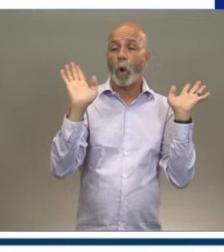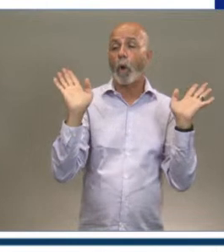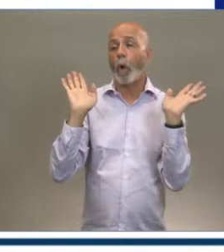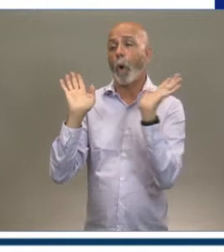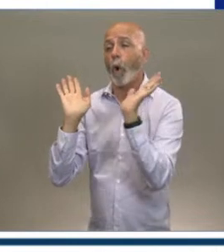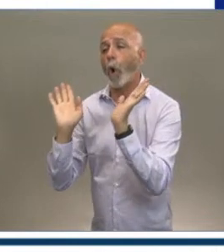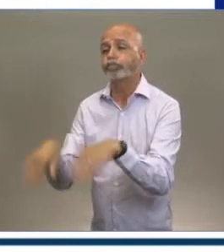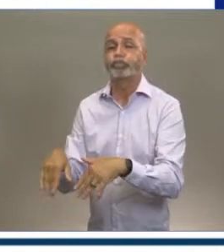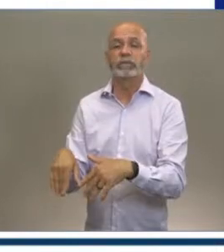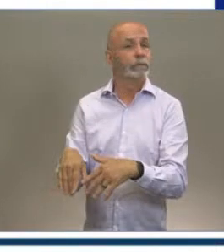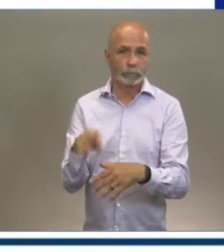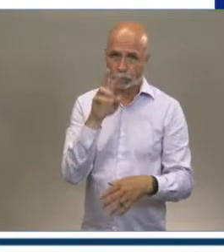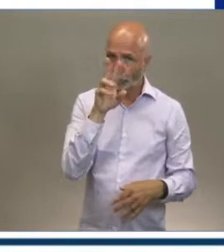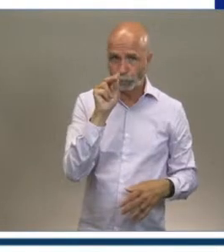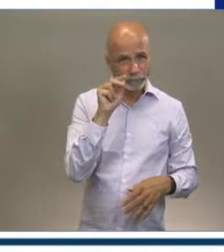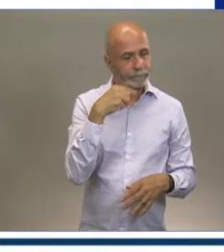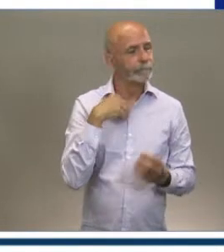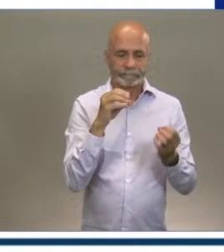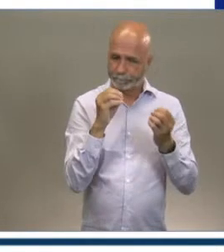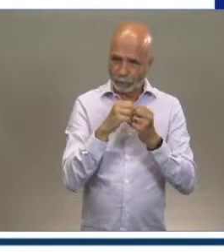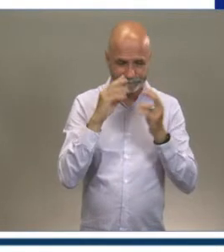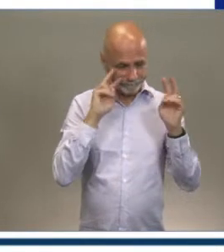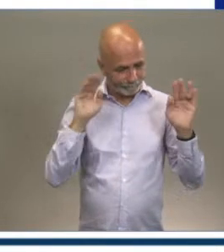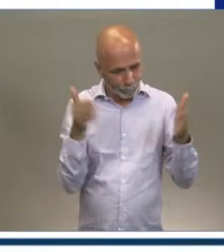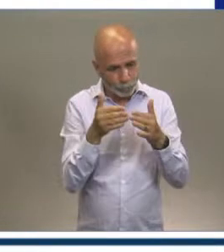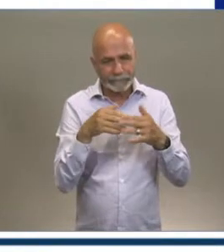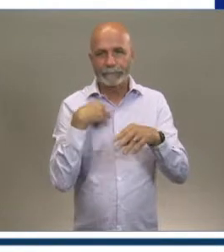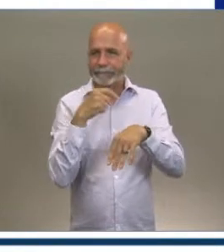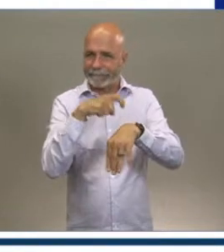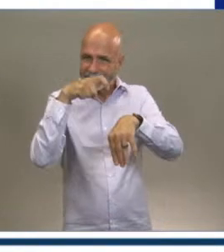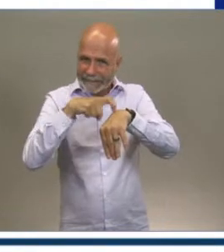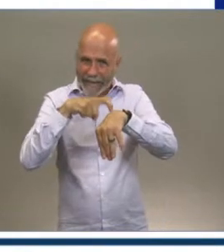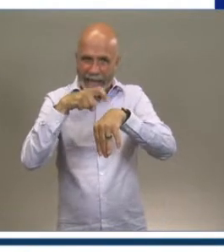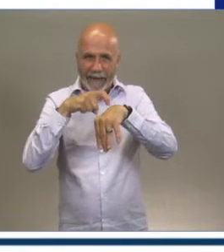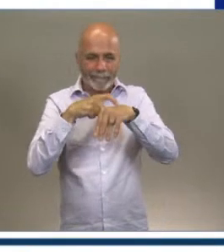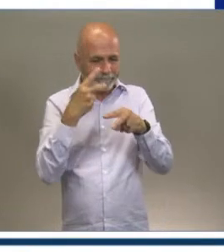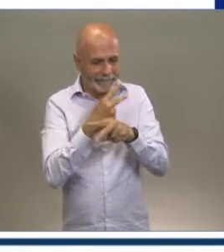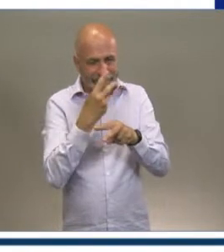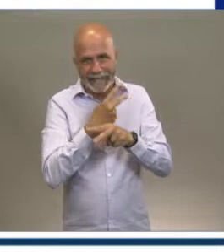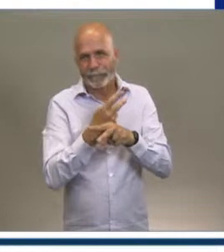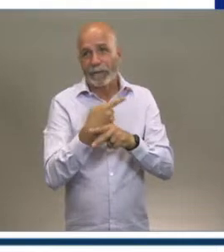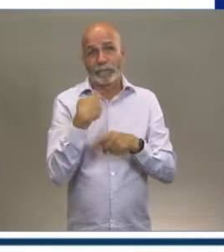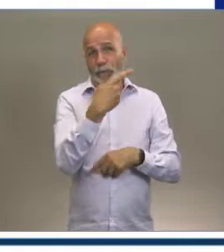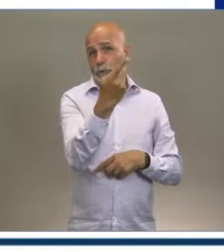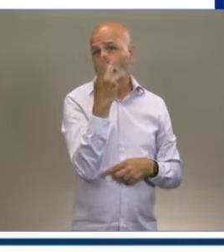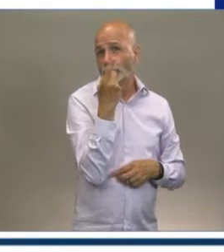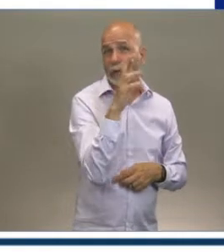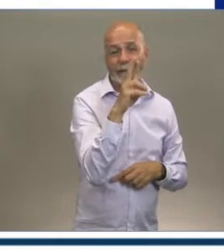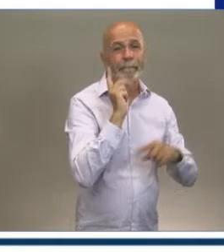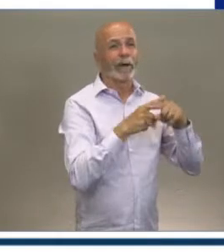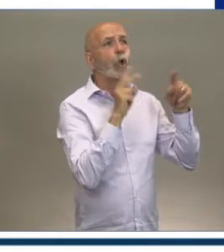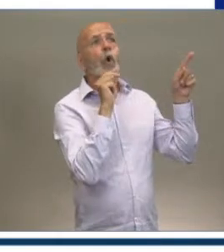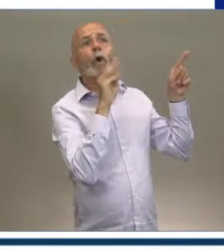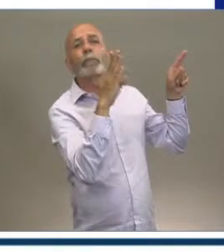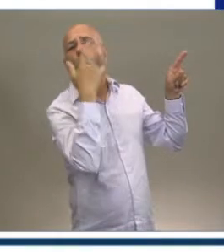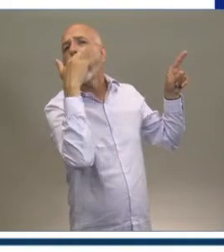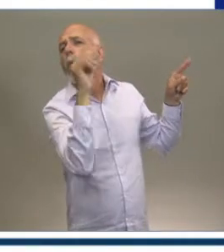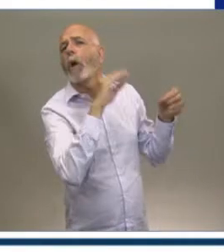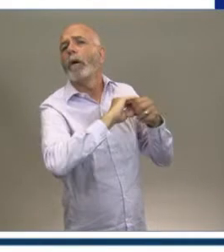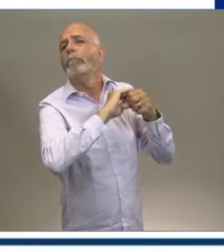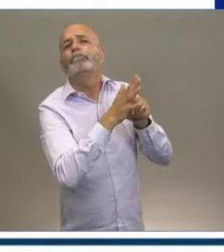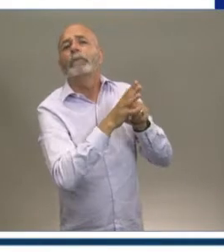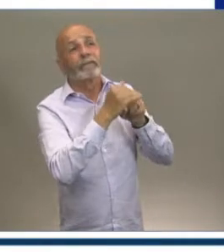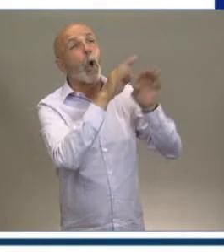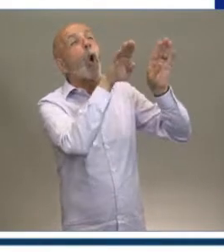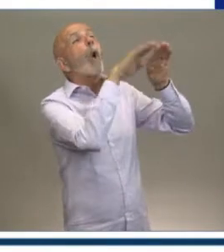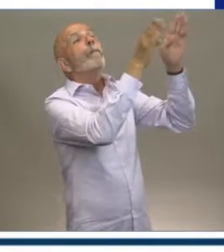just need more time. We'll be monitoring, Dr. Strang and I, the epidemiology in New Brunswick as they start to open up more aggressively than the